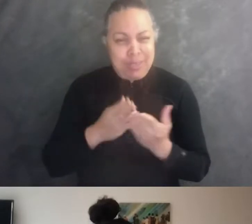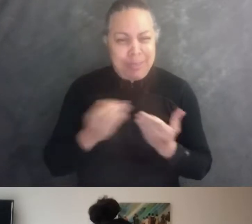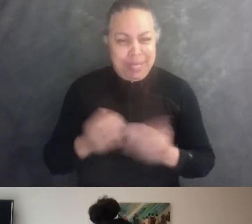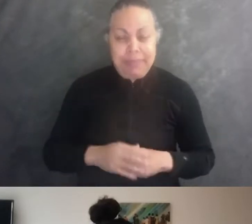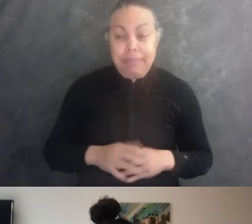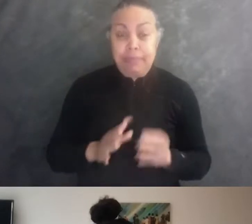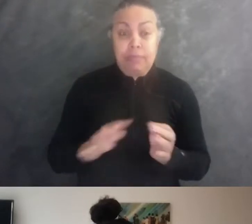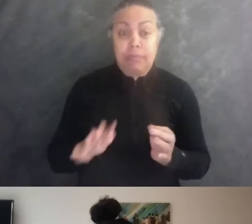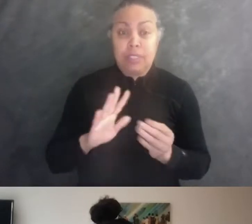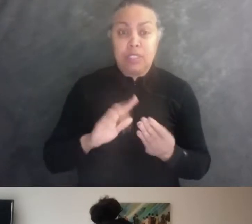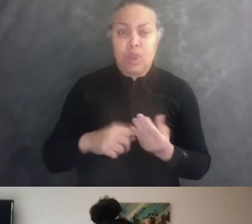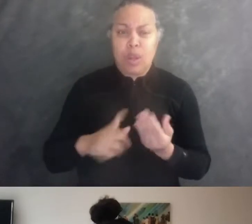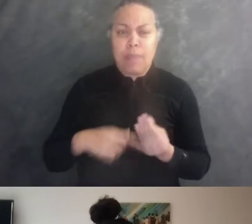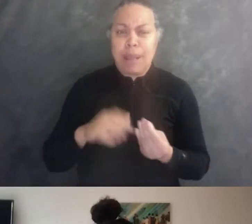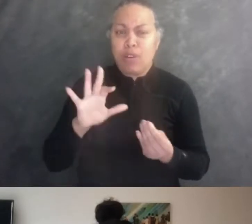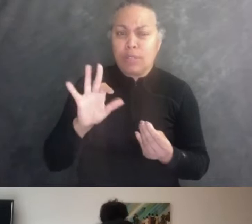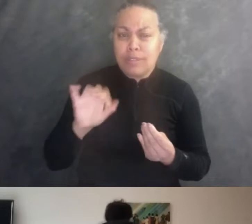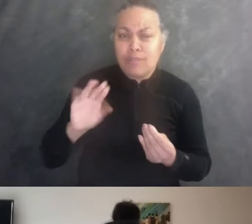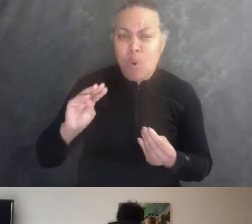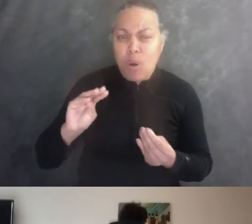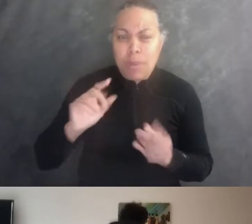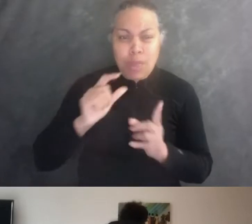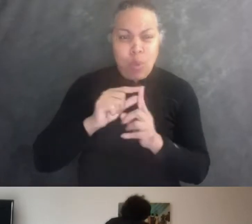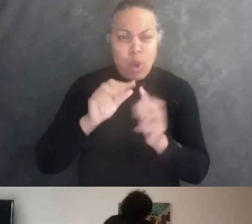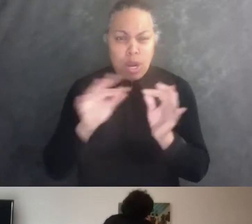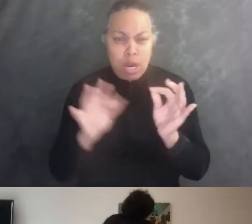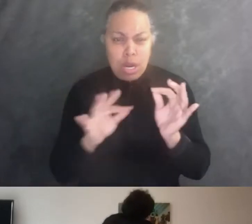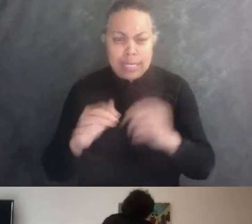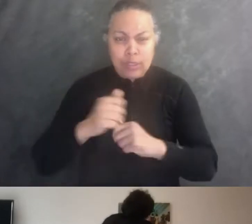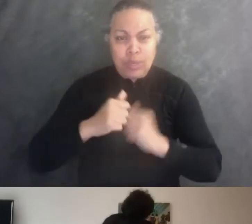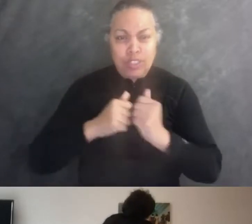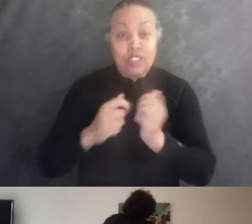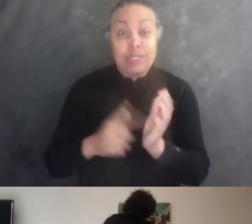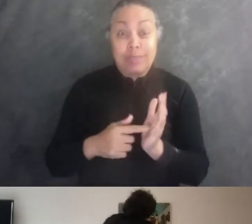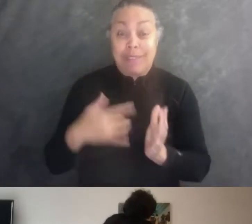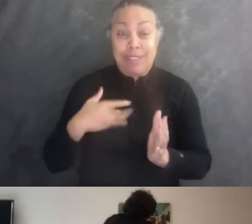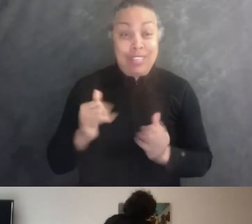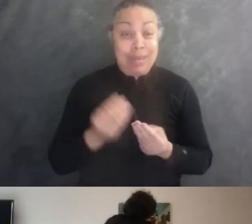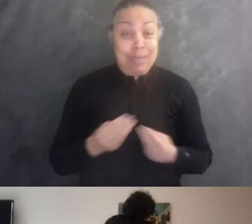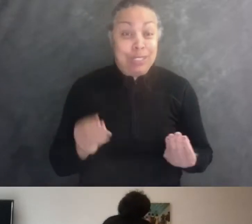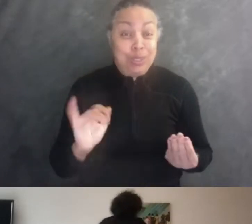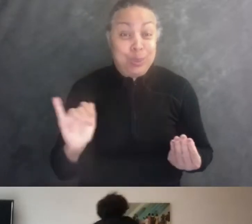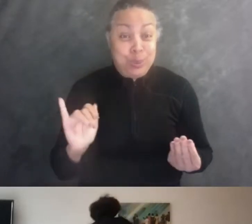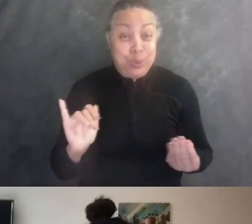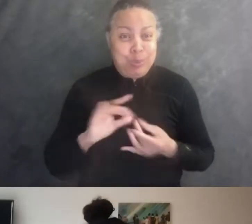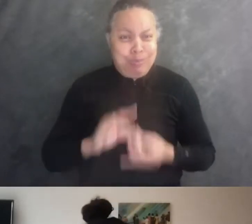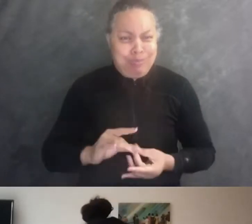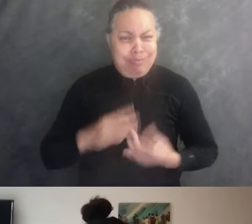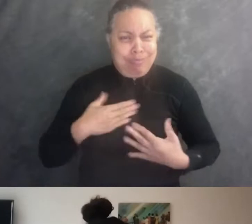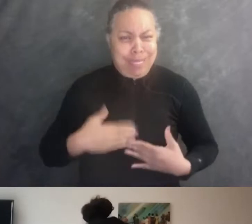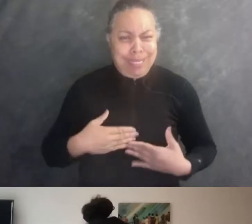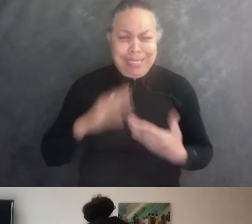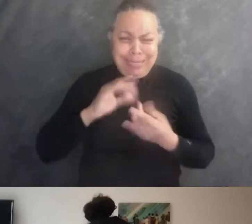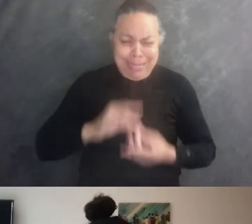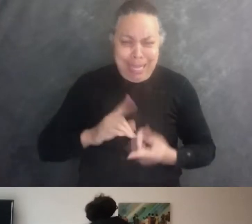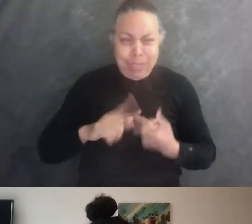the form of poetry, the words, often feel like a material construct that's carceral, like they lock you into certain